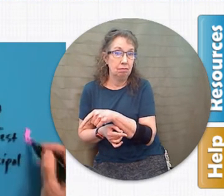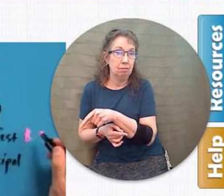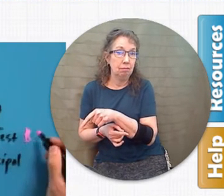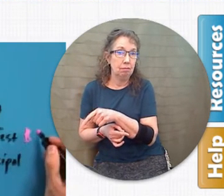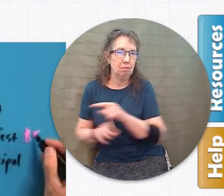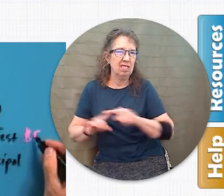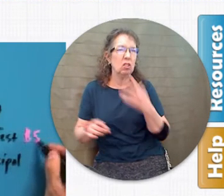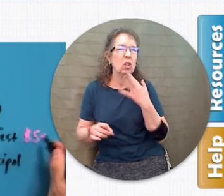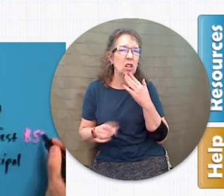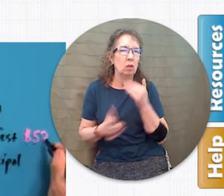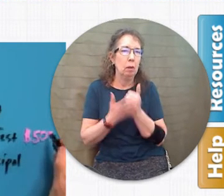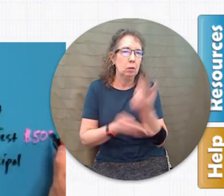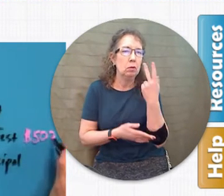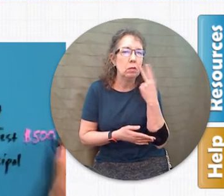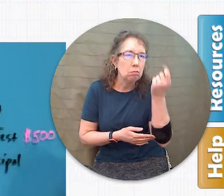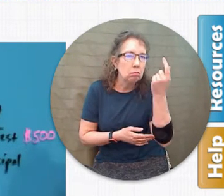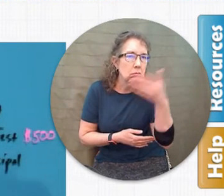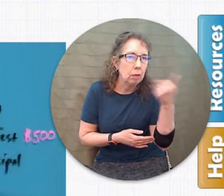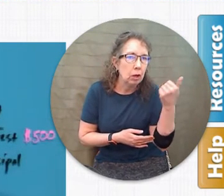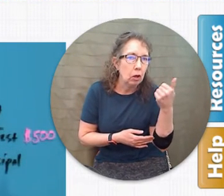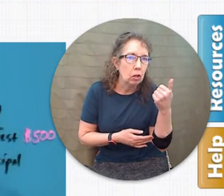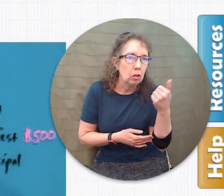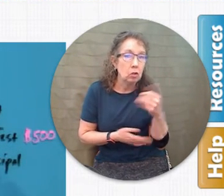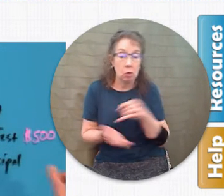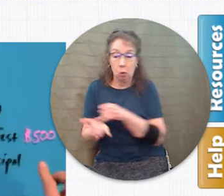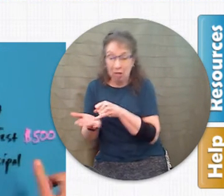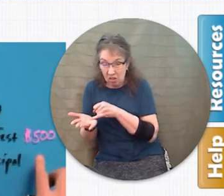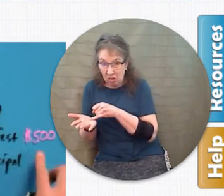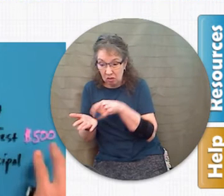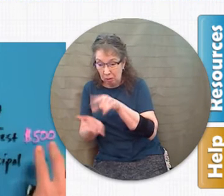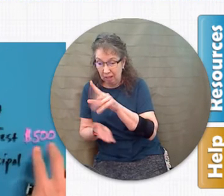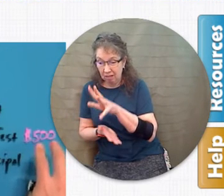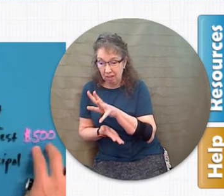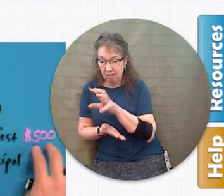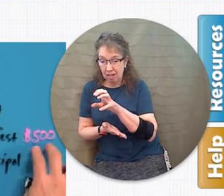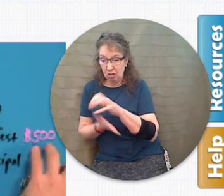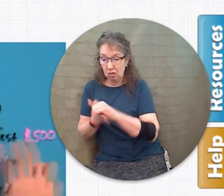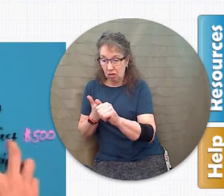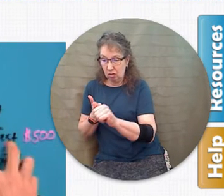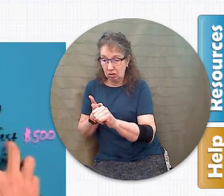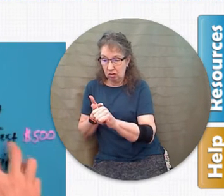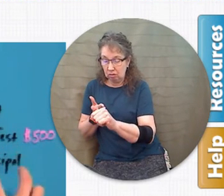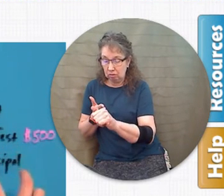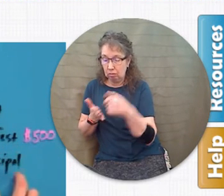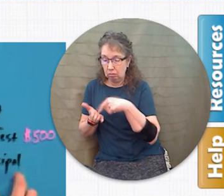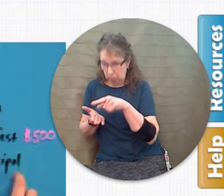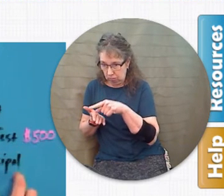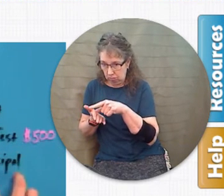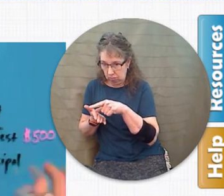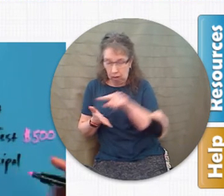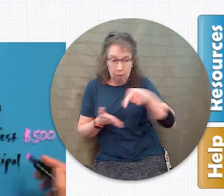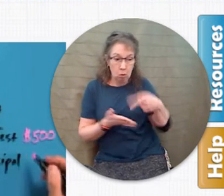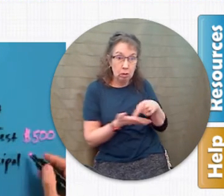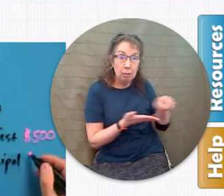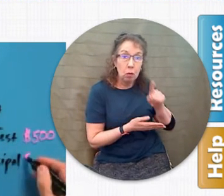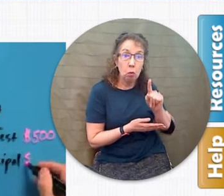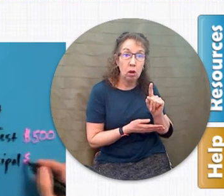So this is $500, which means if I'm paying $500 in interest, I'm only